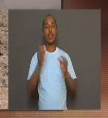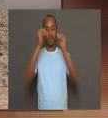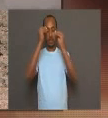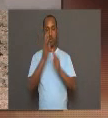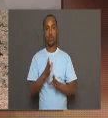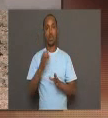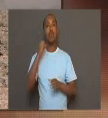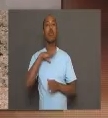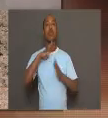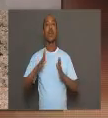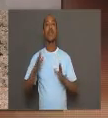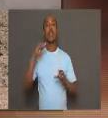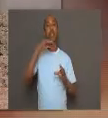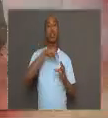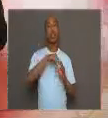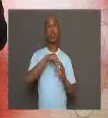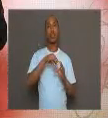pollutants into the soil.